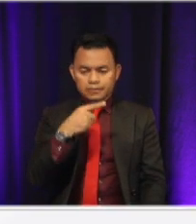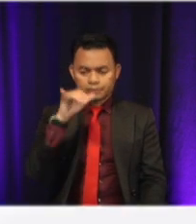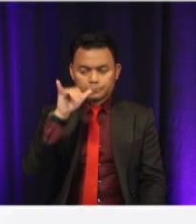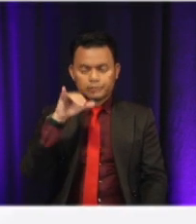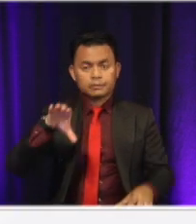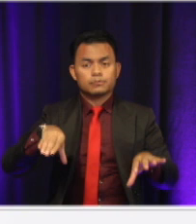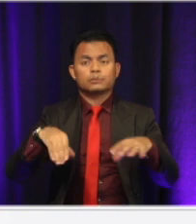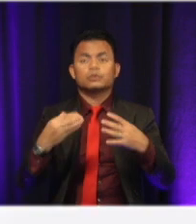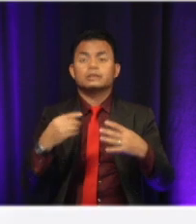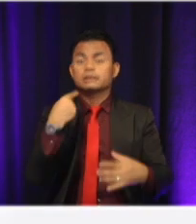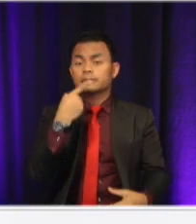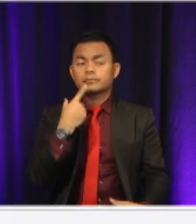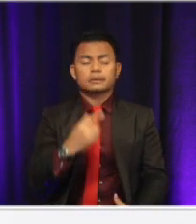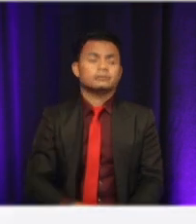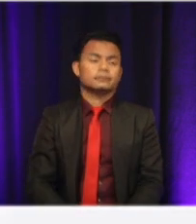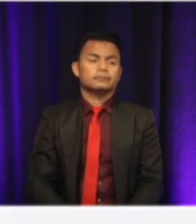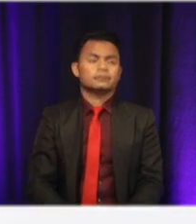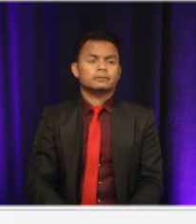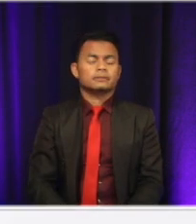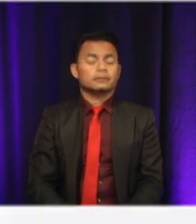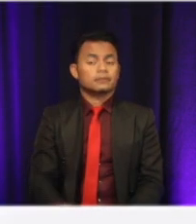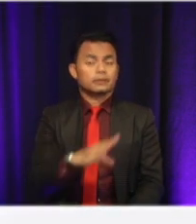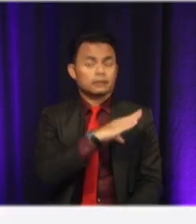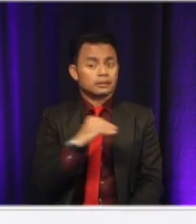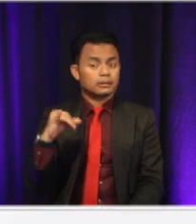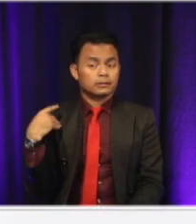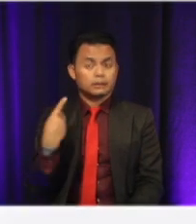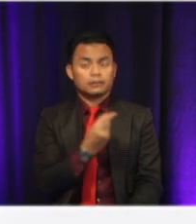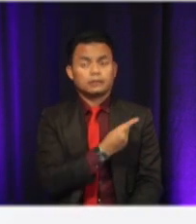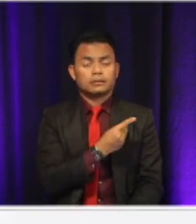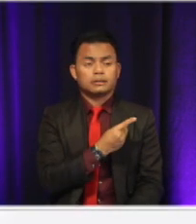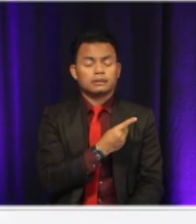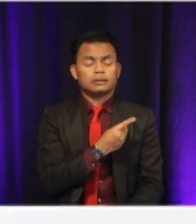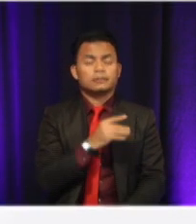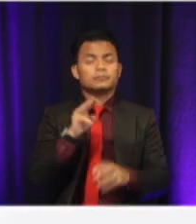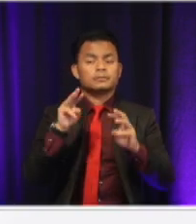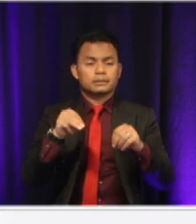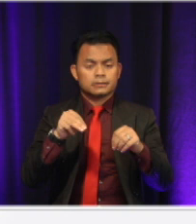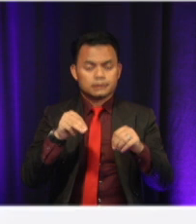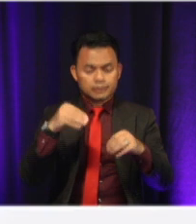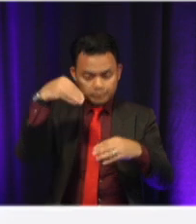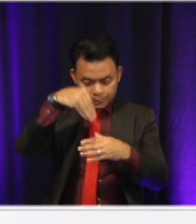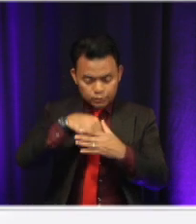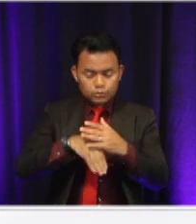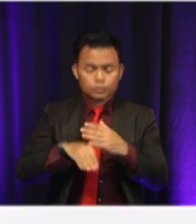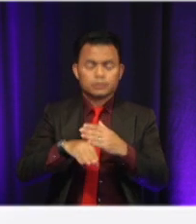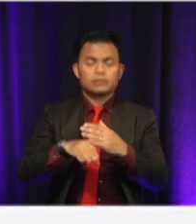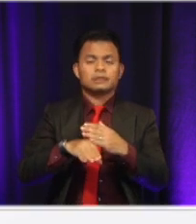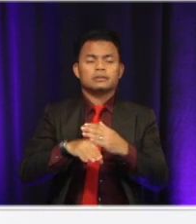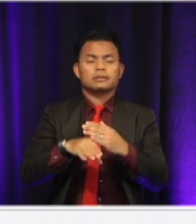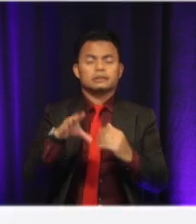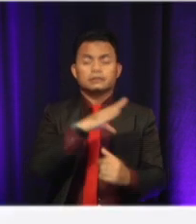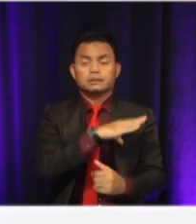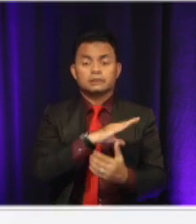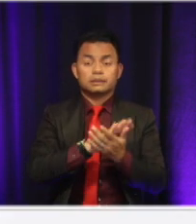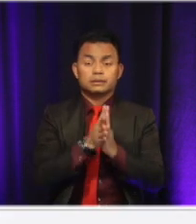have fulfilled the 4 requirements or the 4 assessment objectives, you are clearly on the